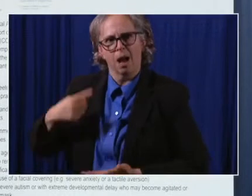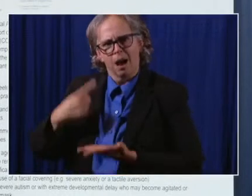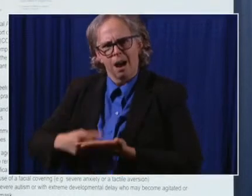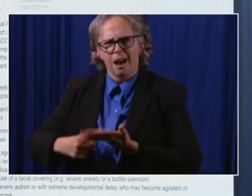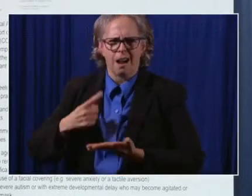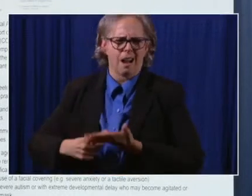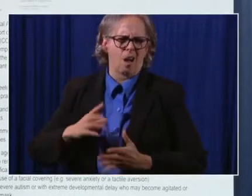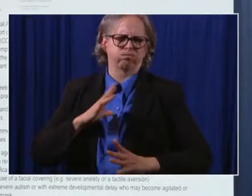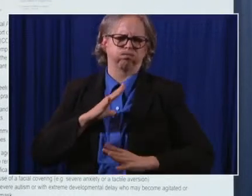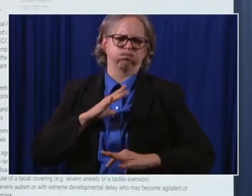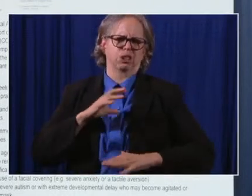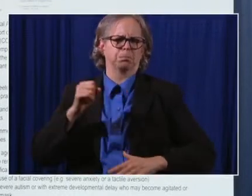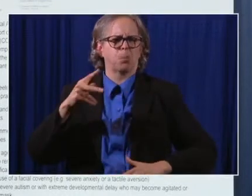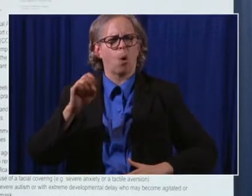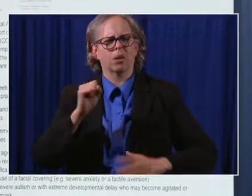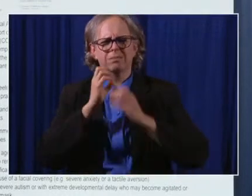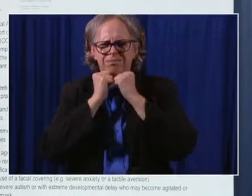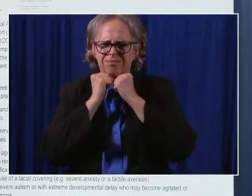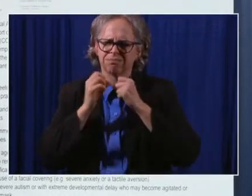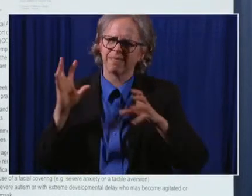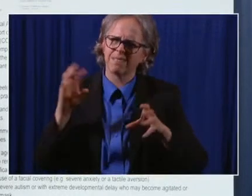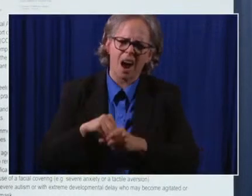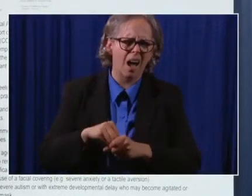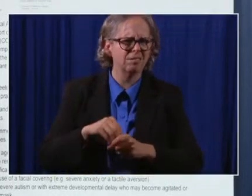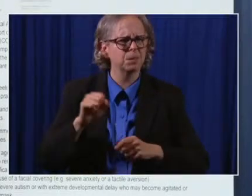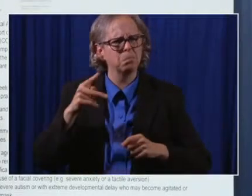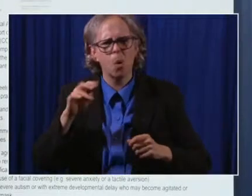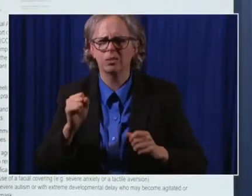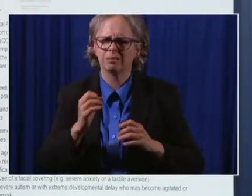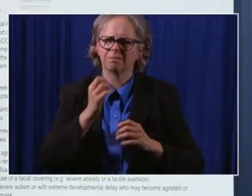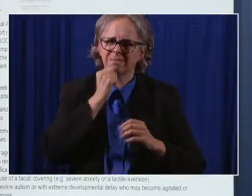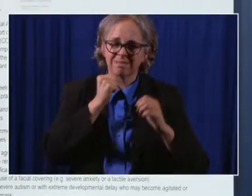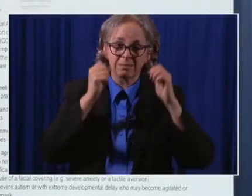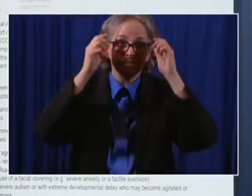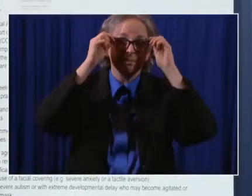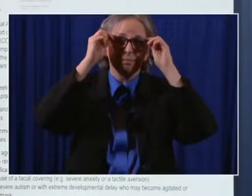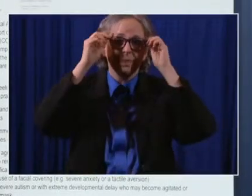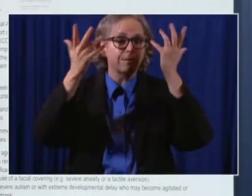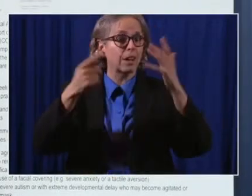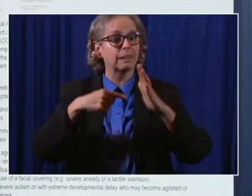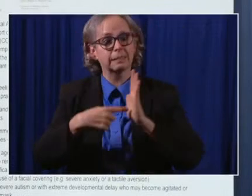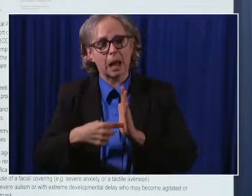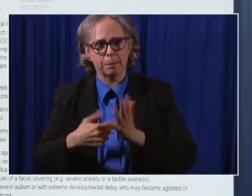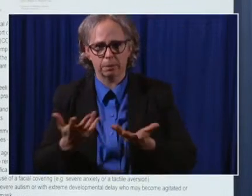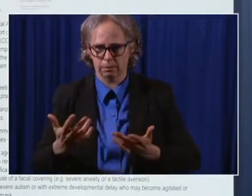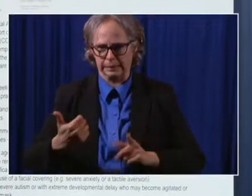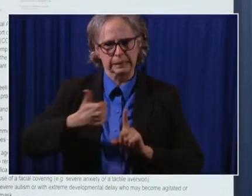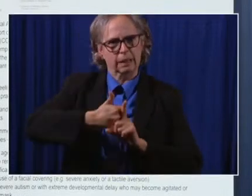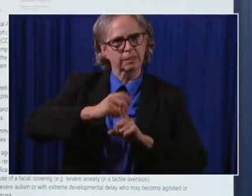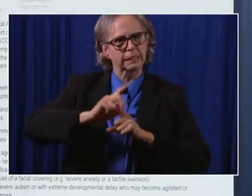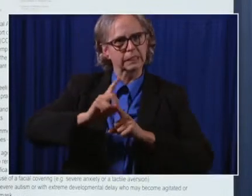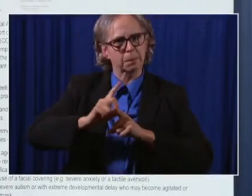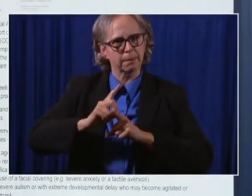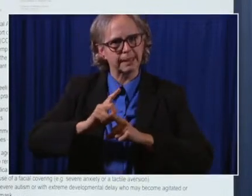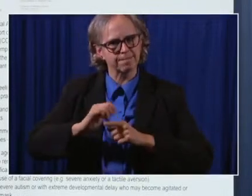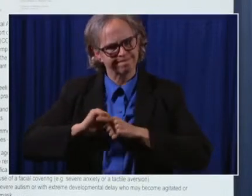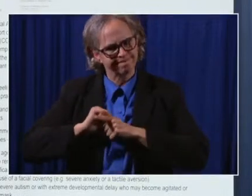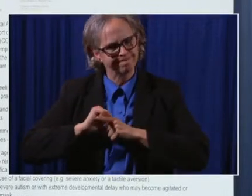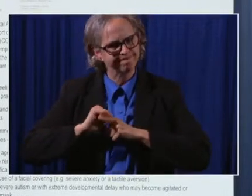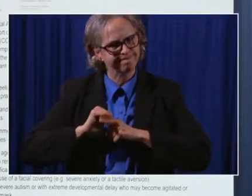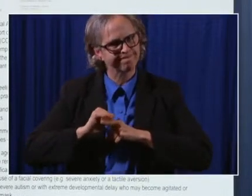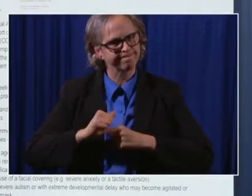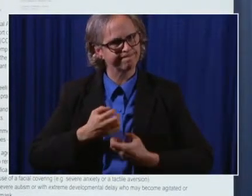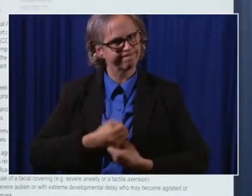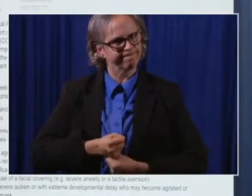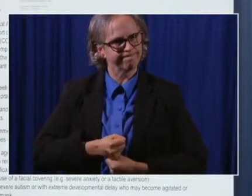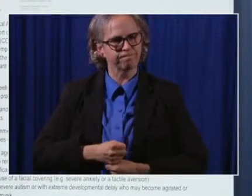sports brings. A couple that come to mind I wrote down this morning. Self-discipline. No substitute for